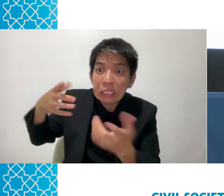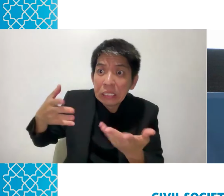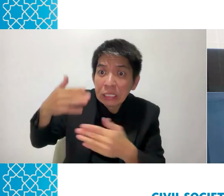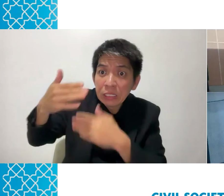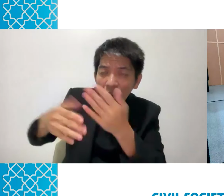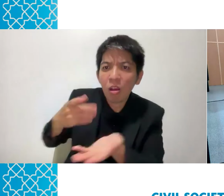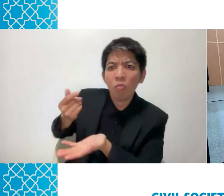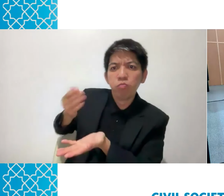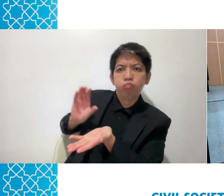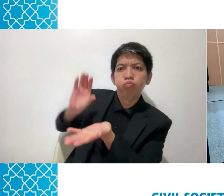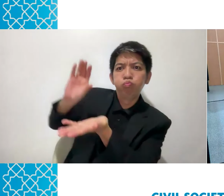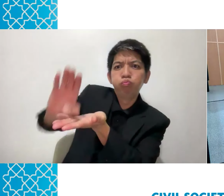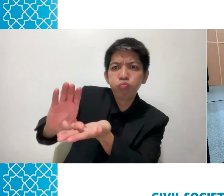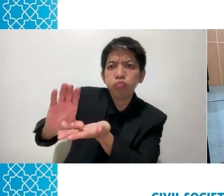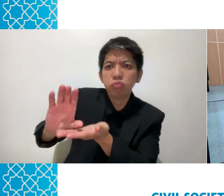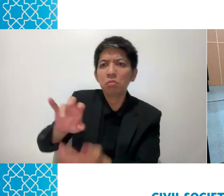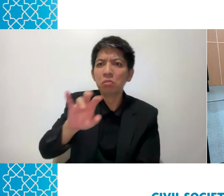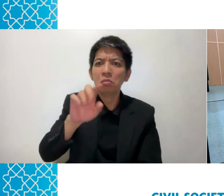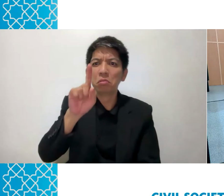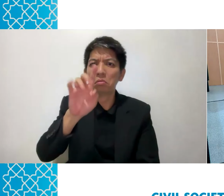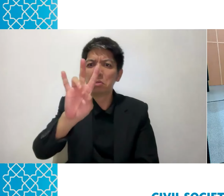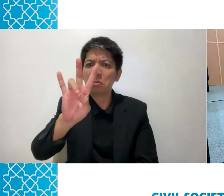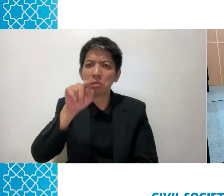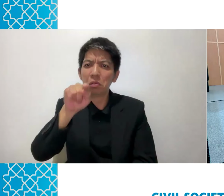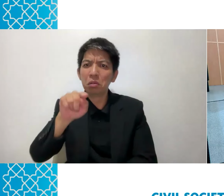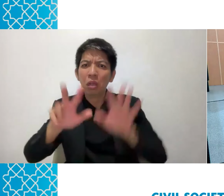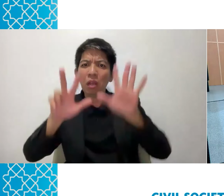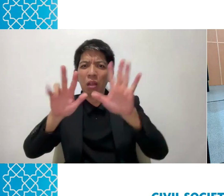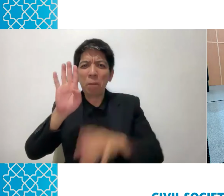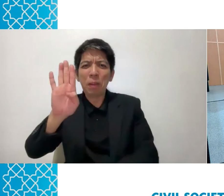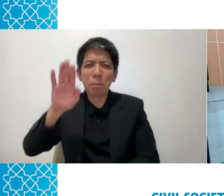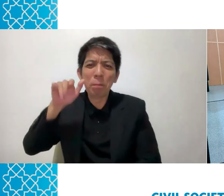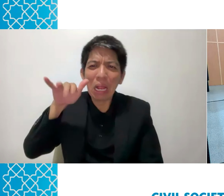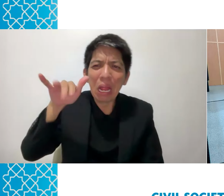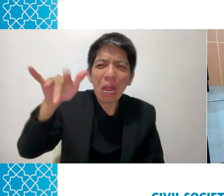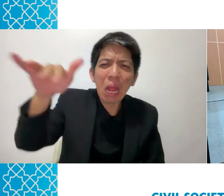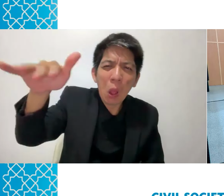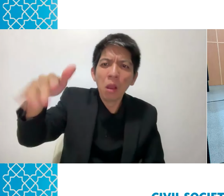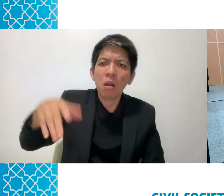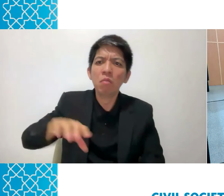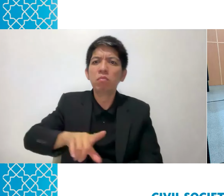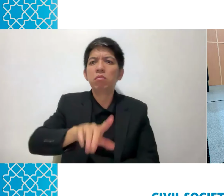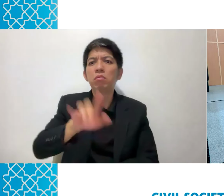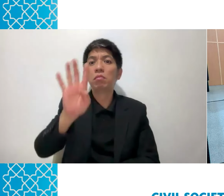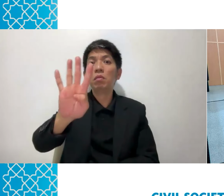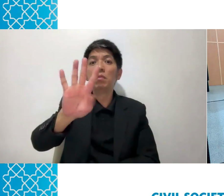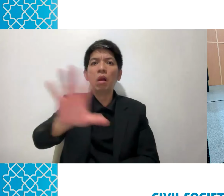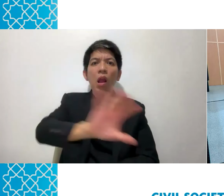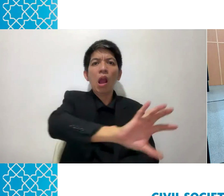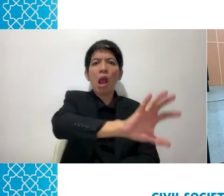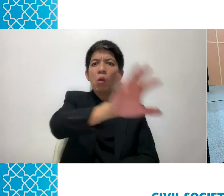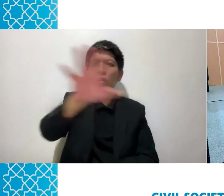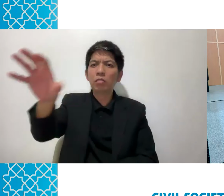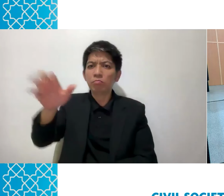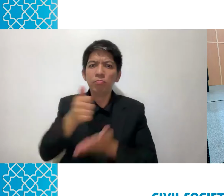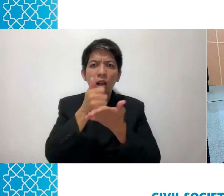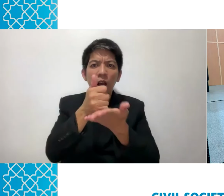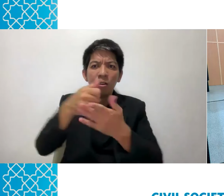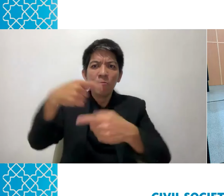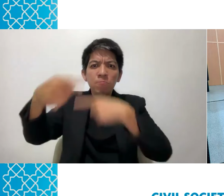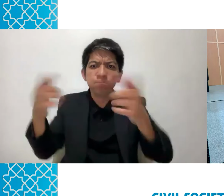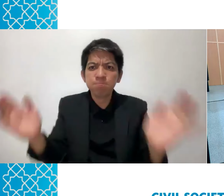dollar in 45 countries, for example. And we also work on private investments in